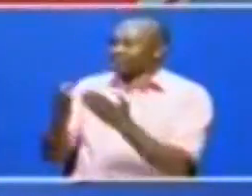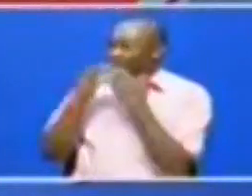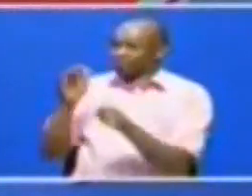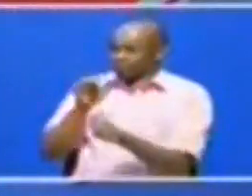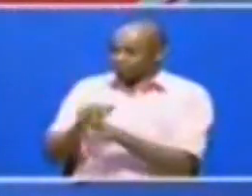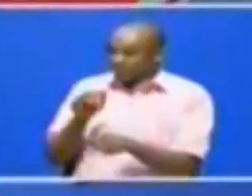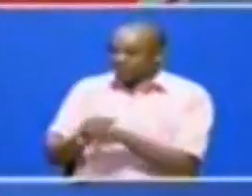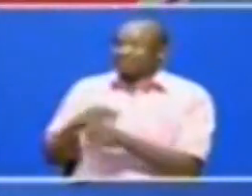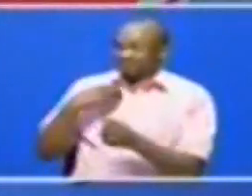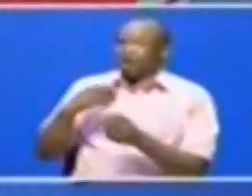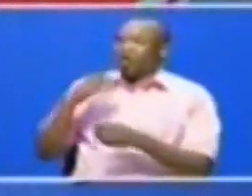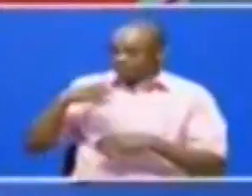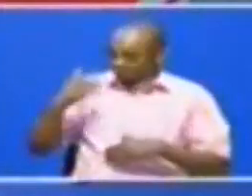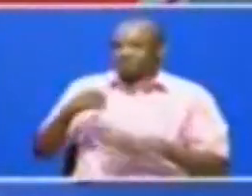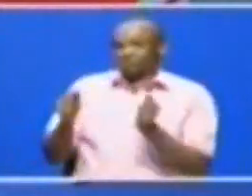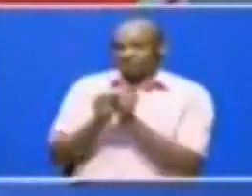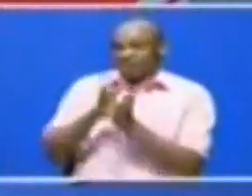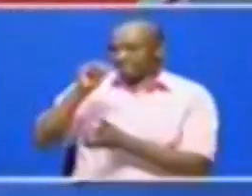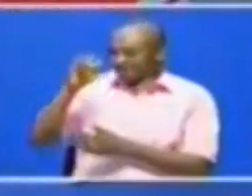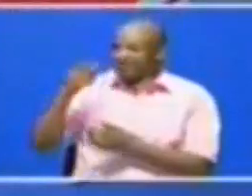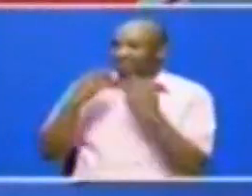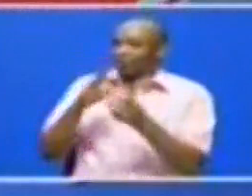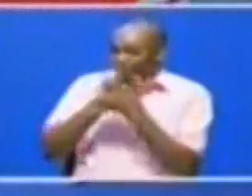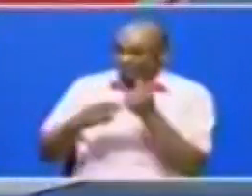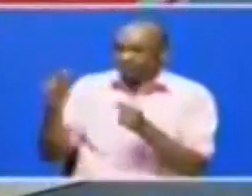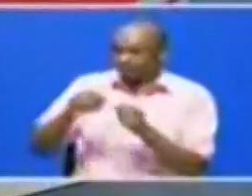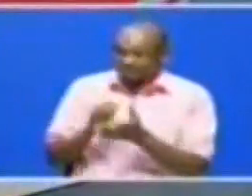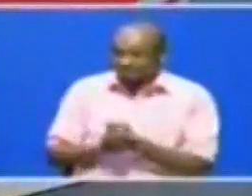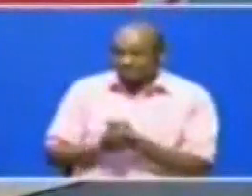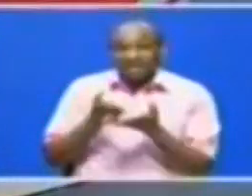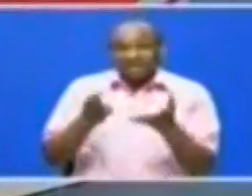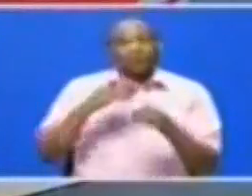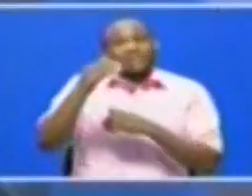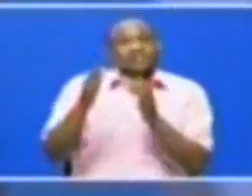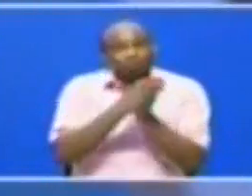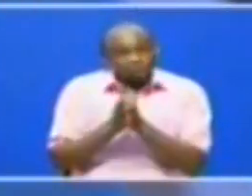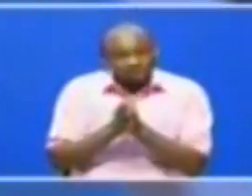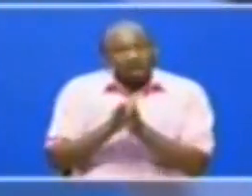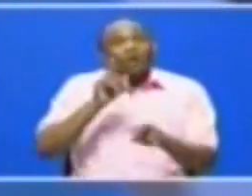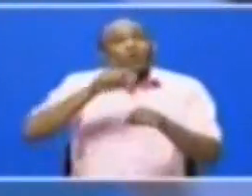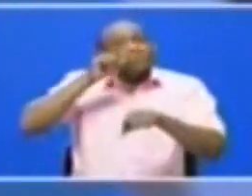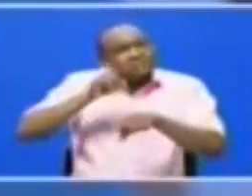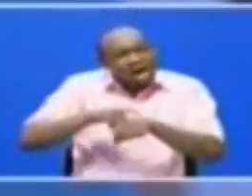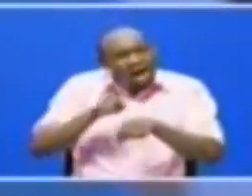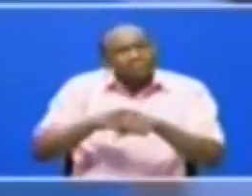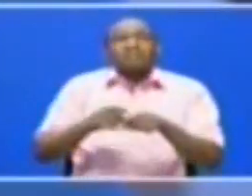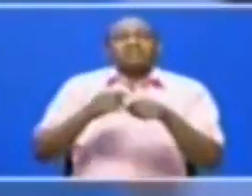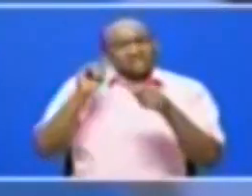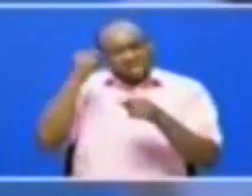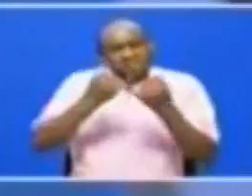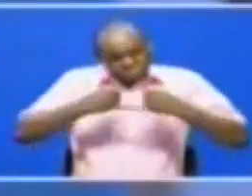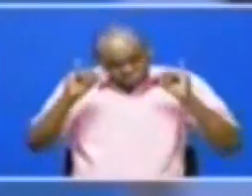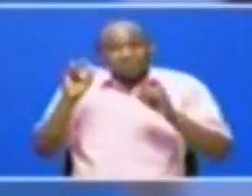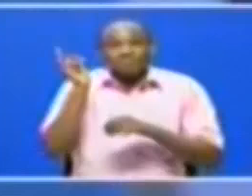for your input. Always a pleasure to have you on board, Mark Bichachi. Well, over to our next story. And since independence, residents of Bamba Town in